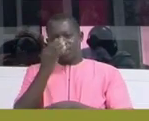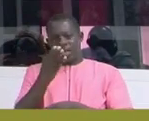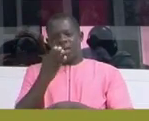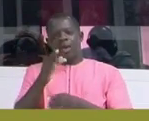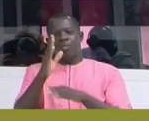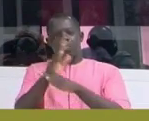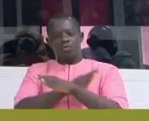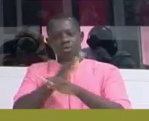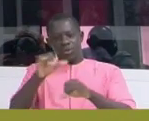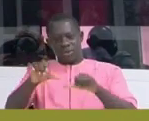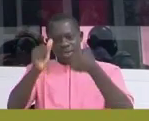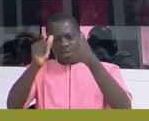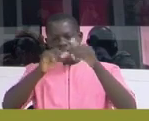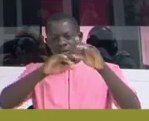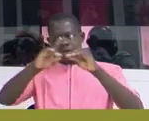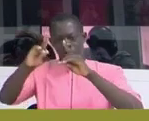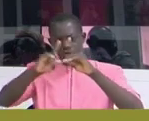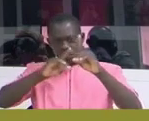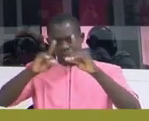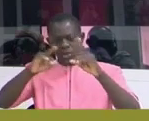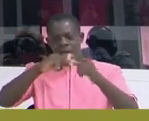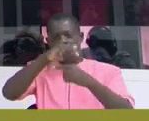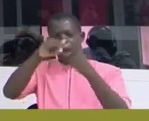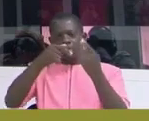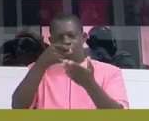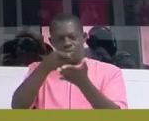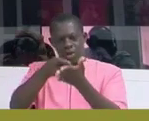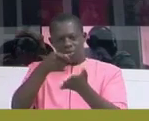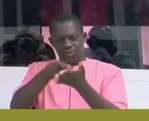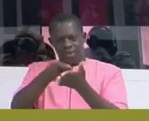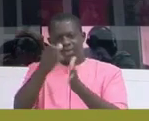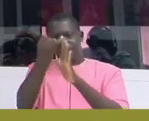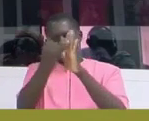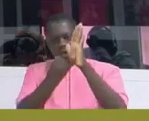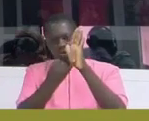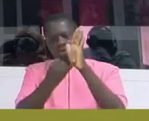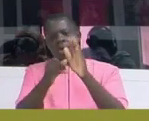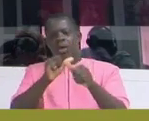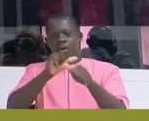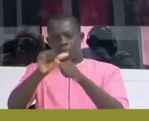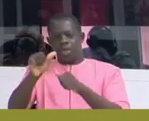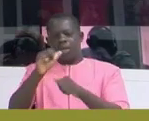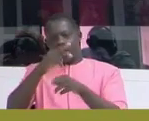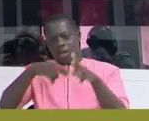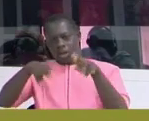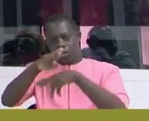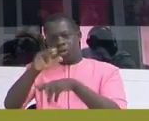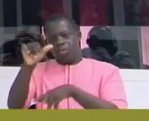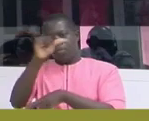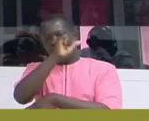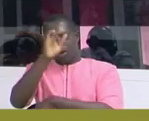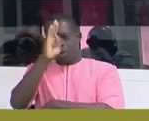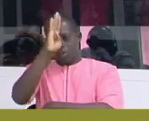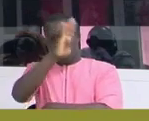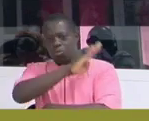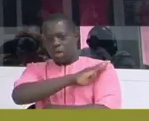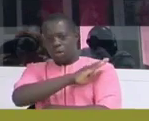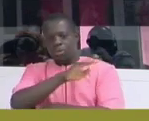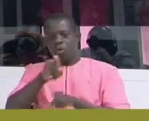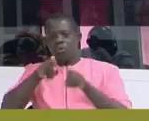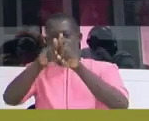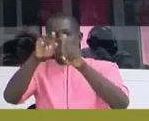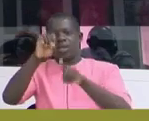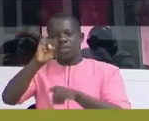vehicle." I said to him, "Now, before we begin to discuss the money issue, let's return